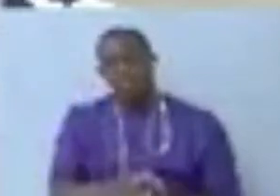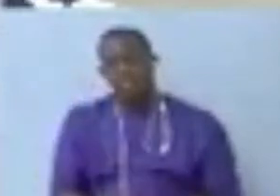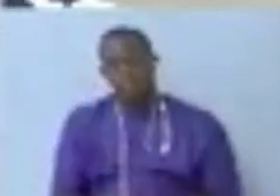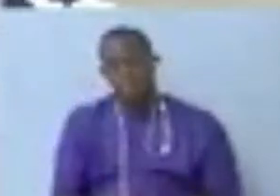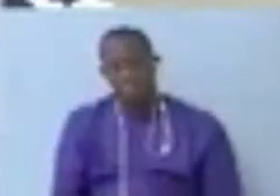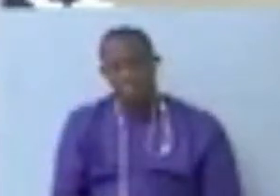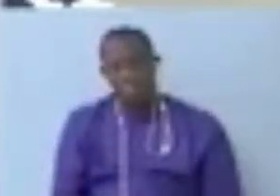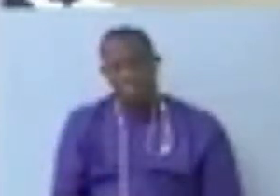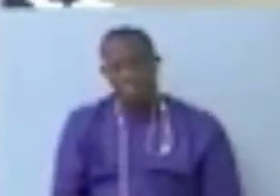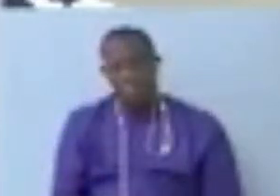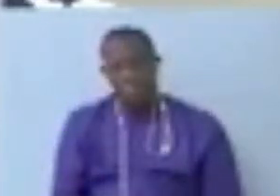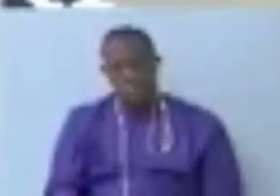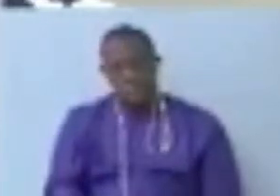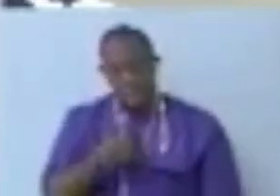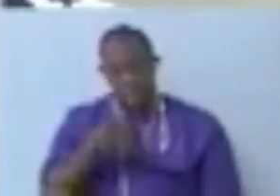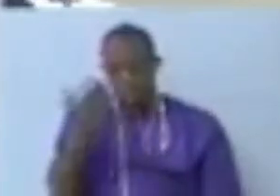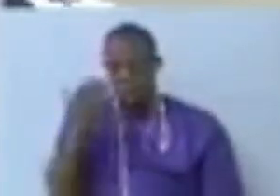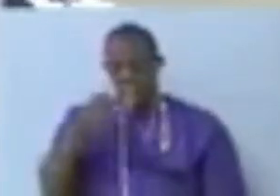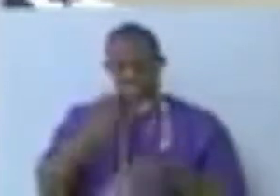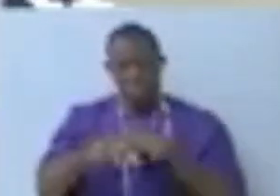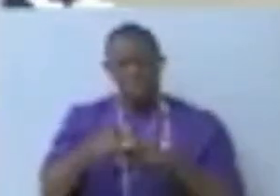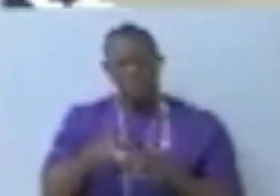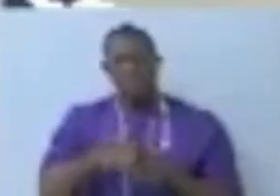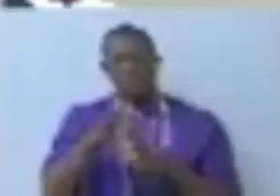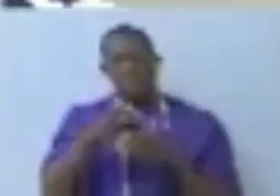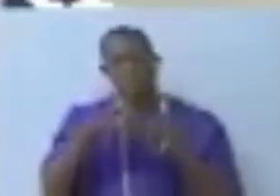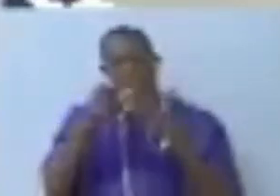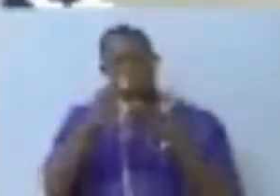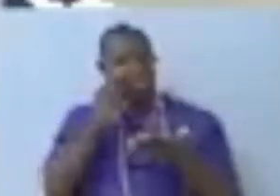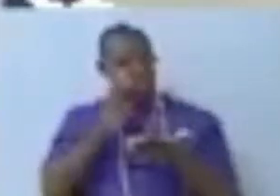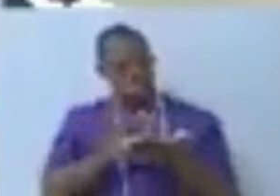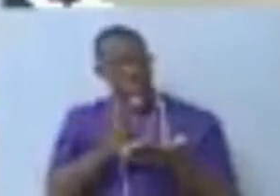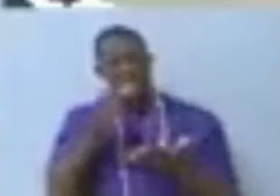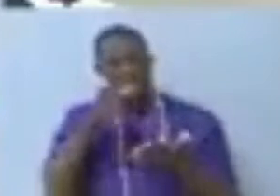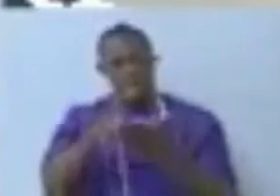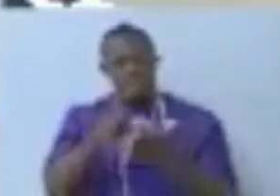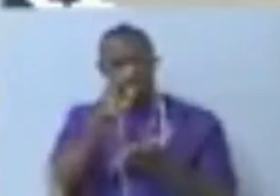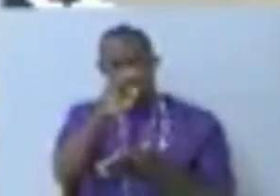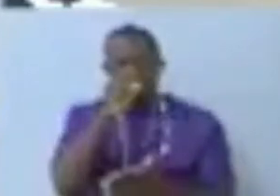I was never privy to this letter. At the time I was But making you a said you statement. saw